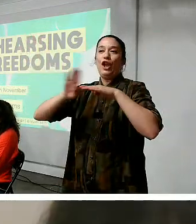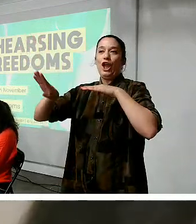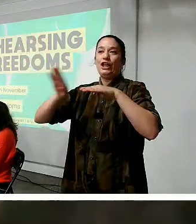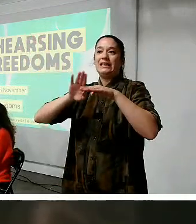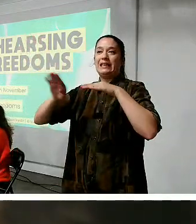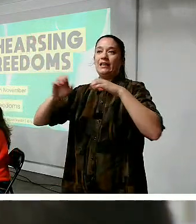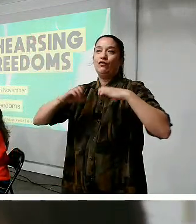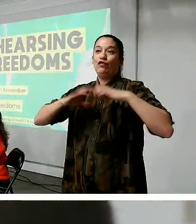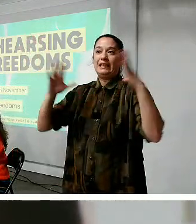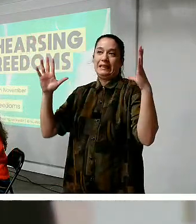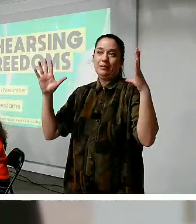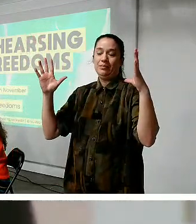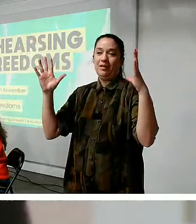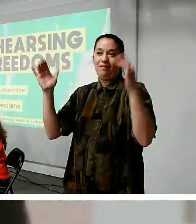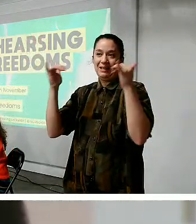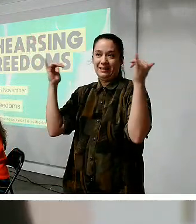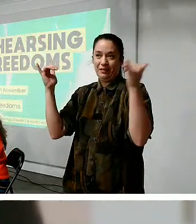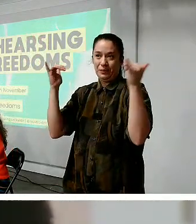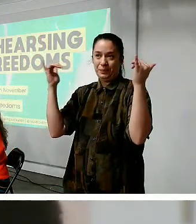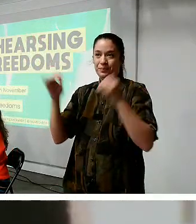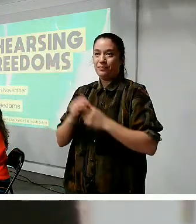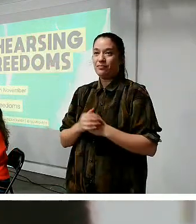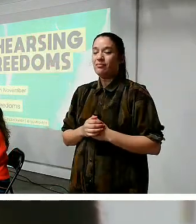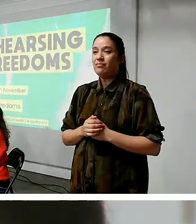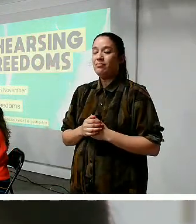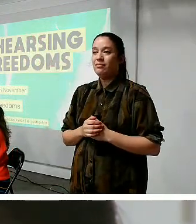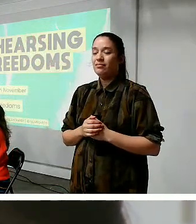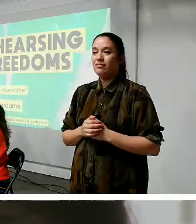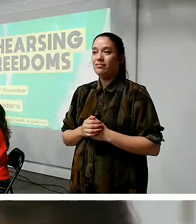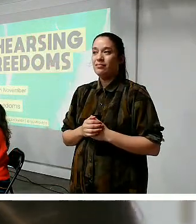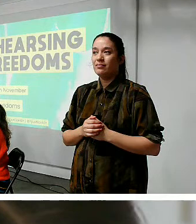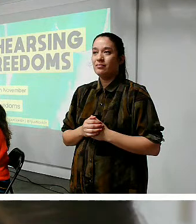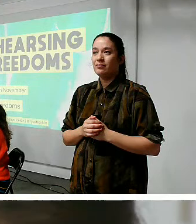Healing Justice London. And I just want to,